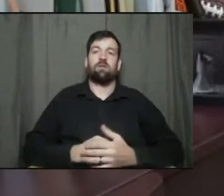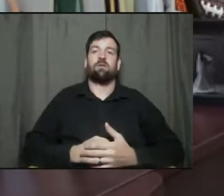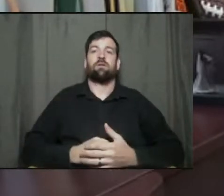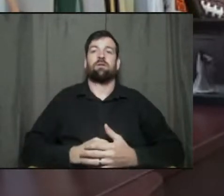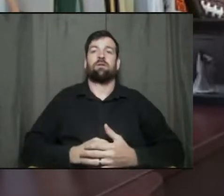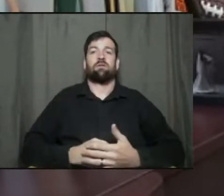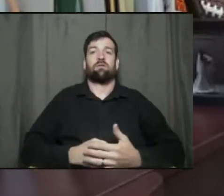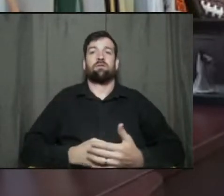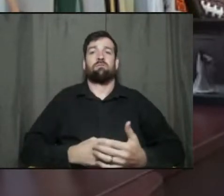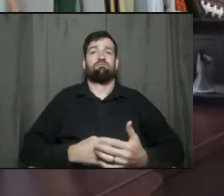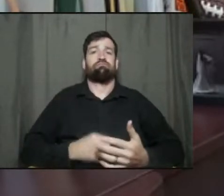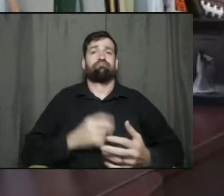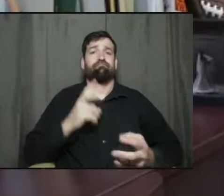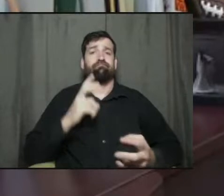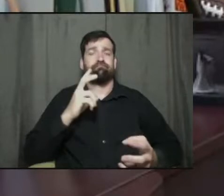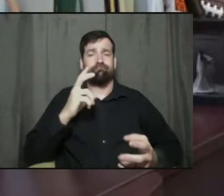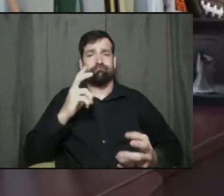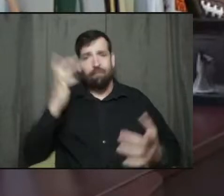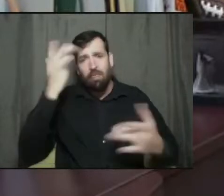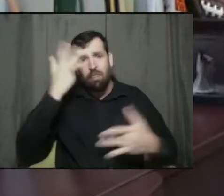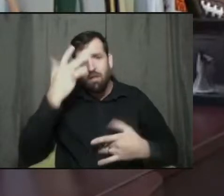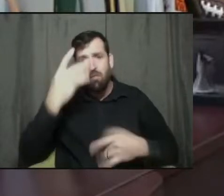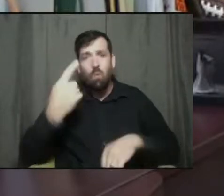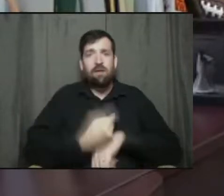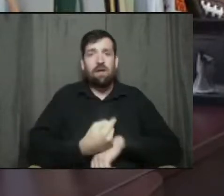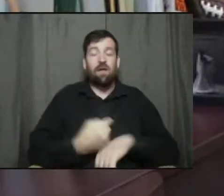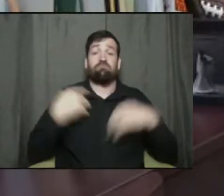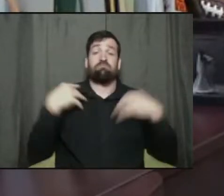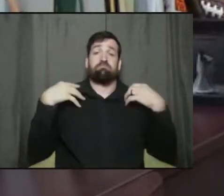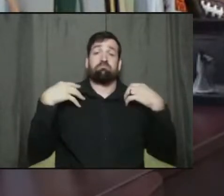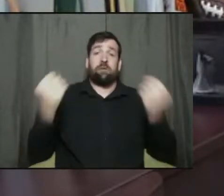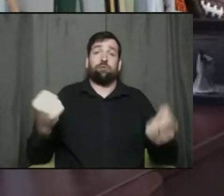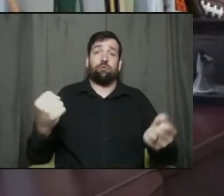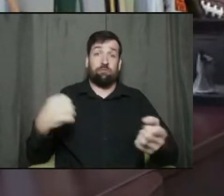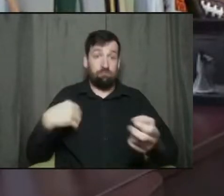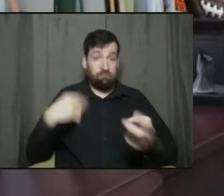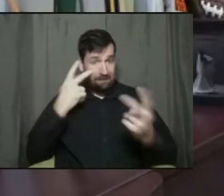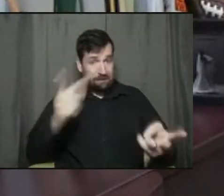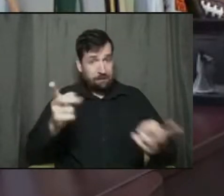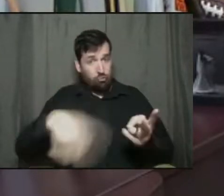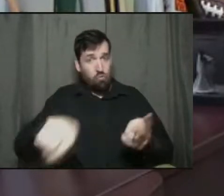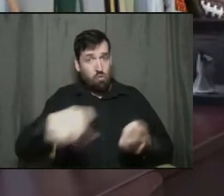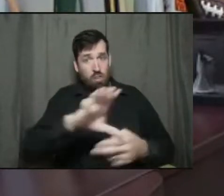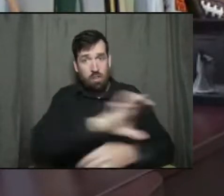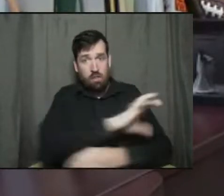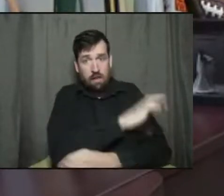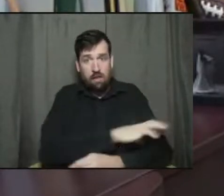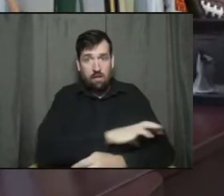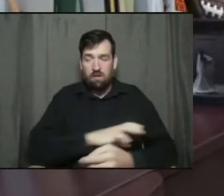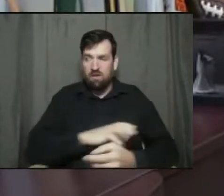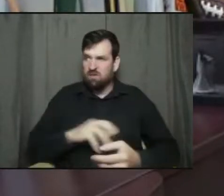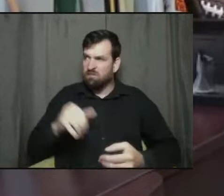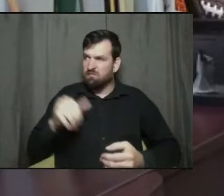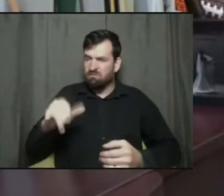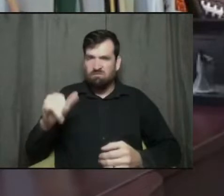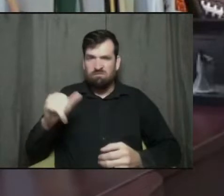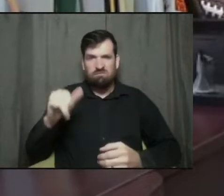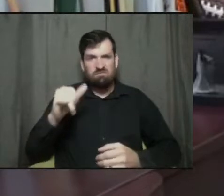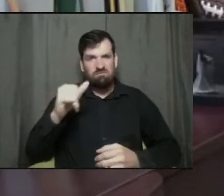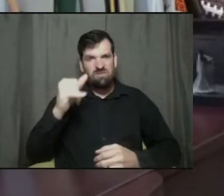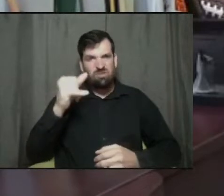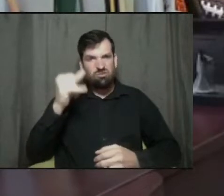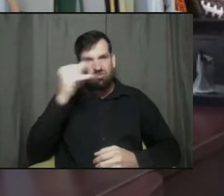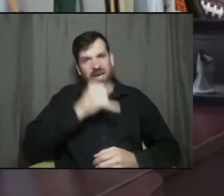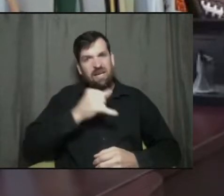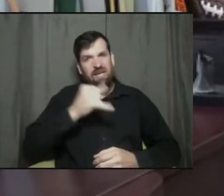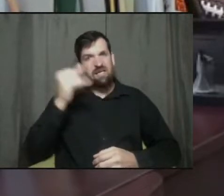was out for a day, recovered. And I remember just seeing you guys in clinic, and you said, isn't that crazy? If this was before Trikafta, we'd